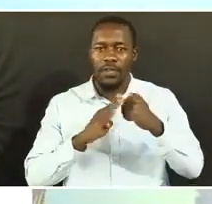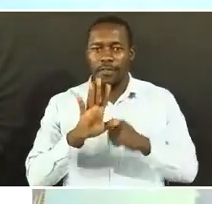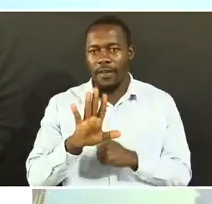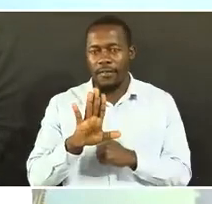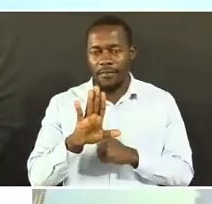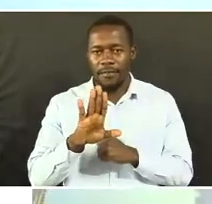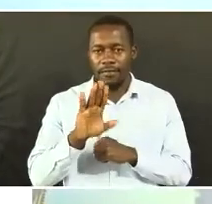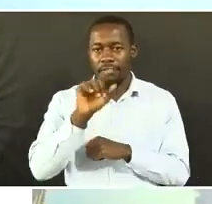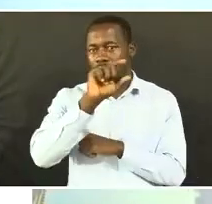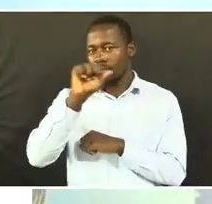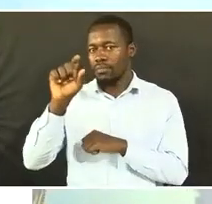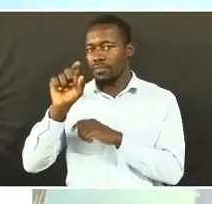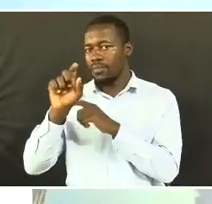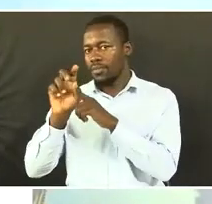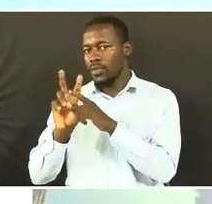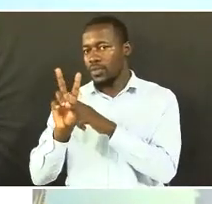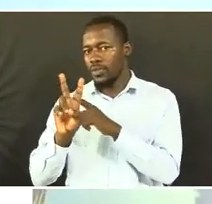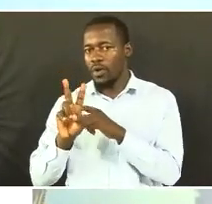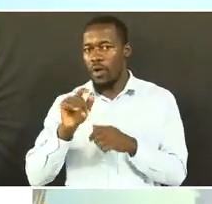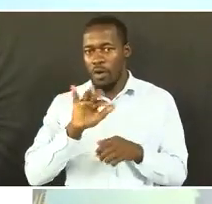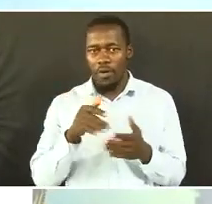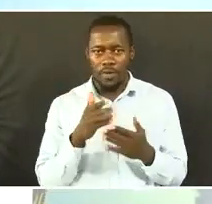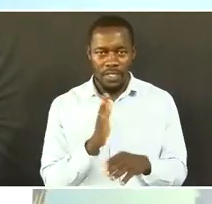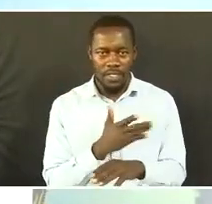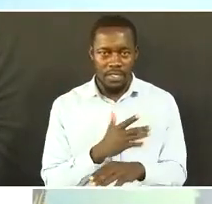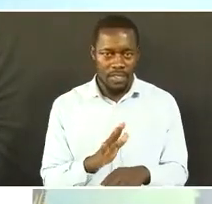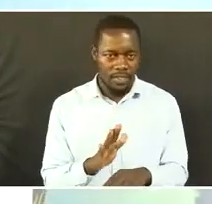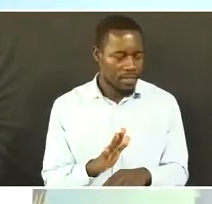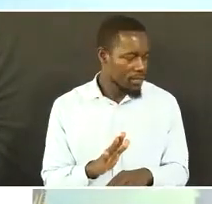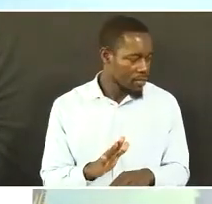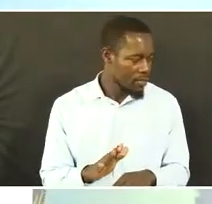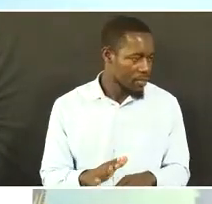and thus we sing.